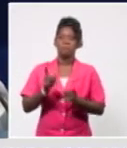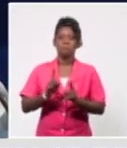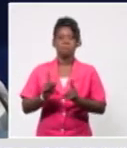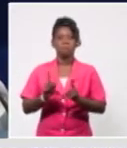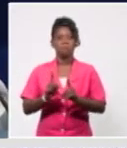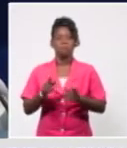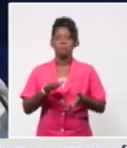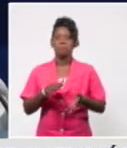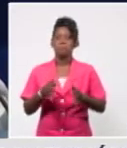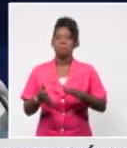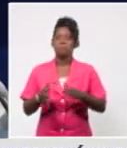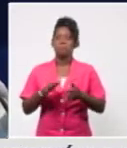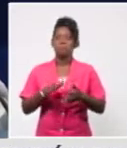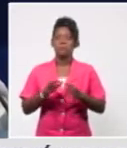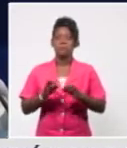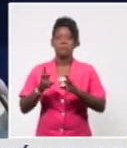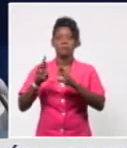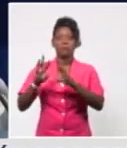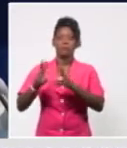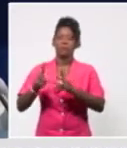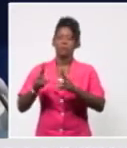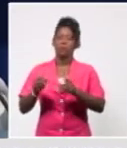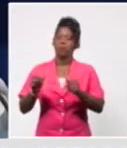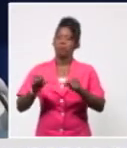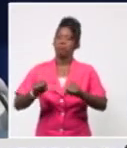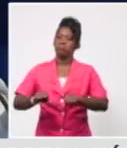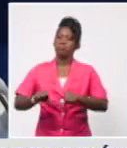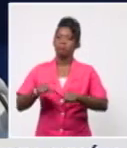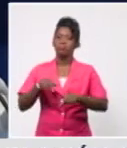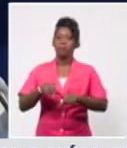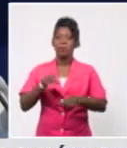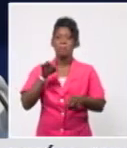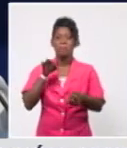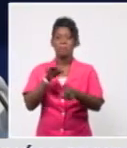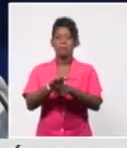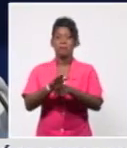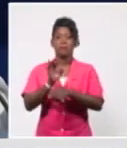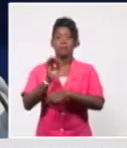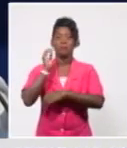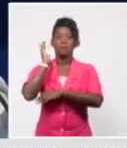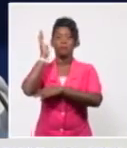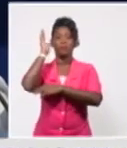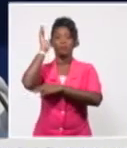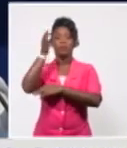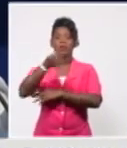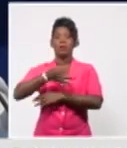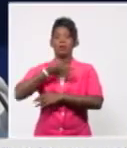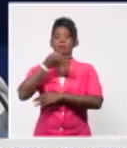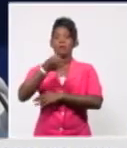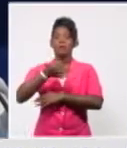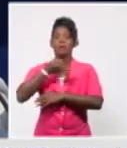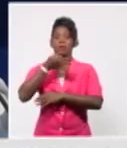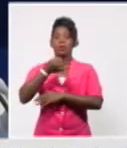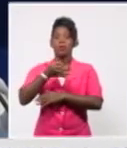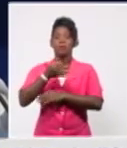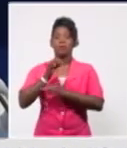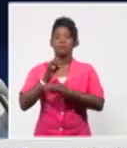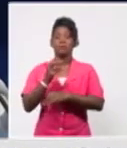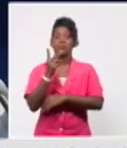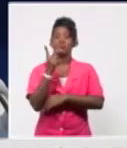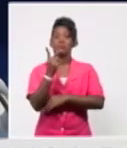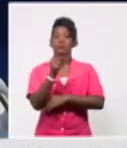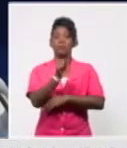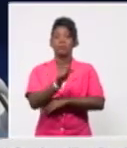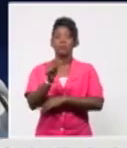our condolences following the death yesterday of 2 people diagnosed with COVID-19 in